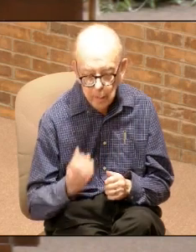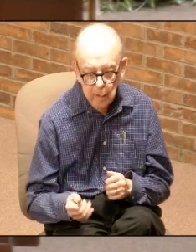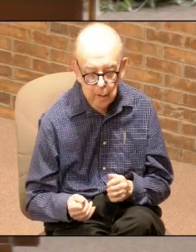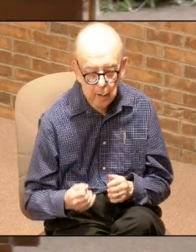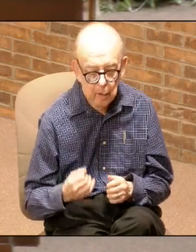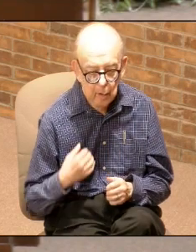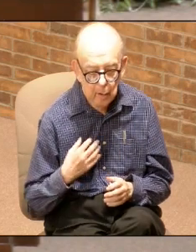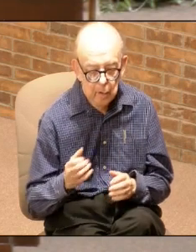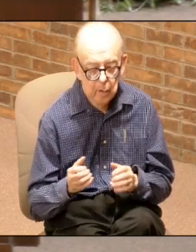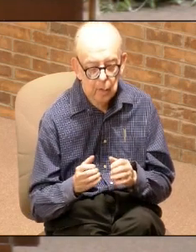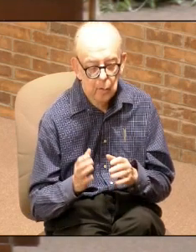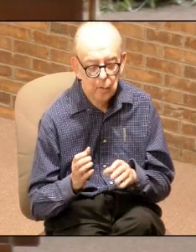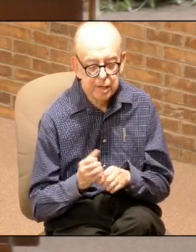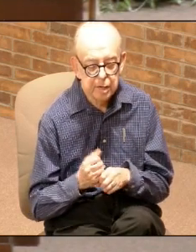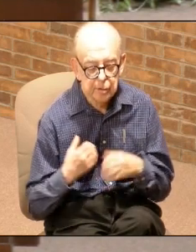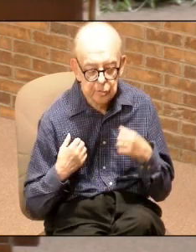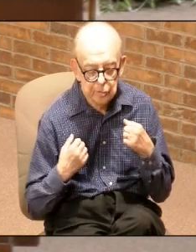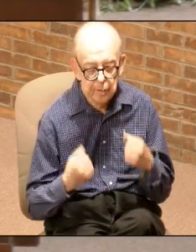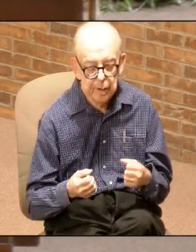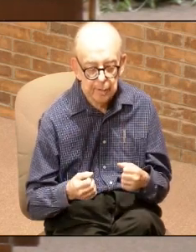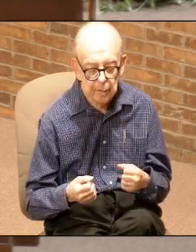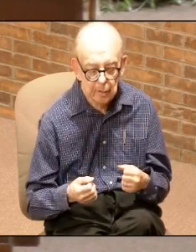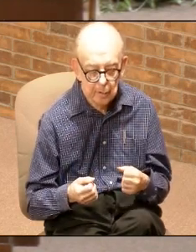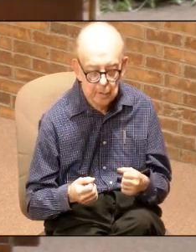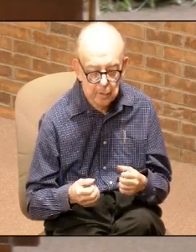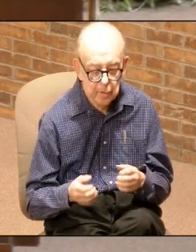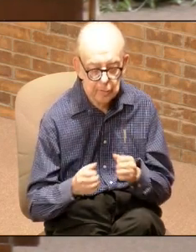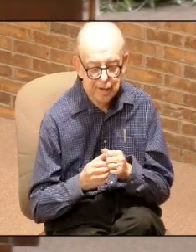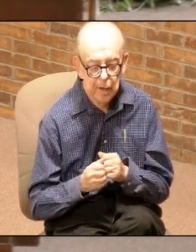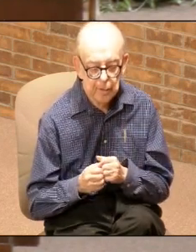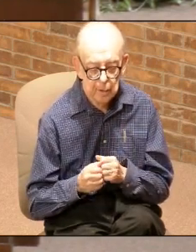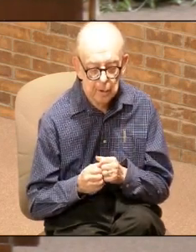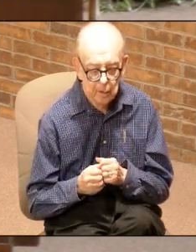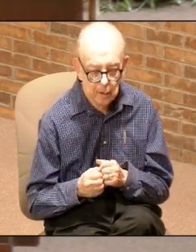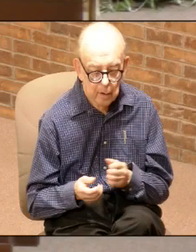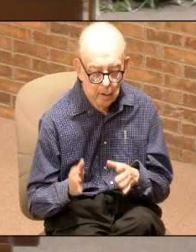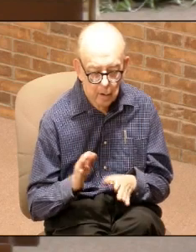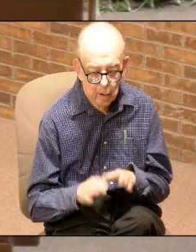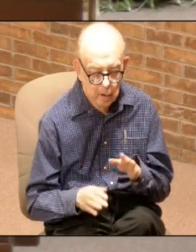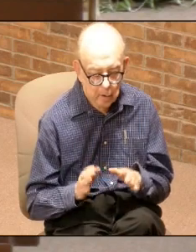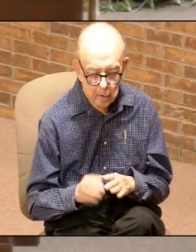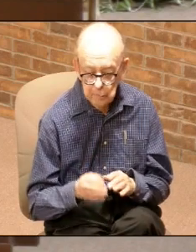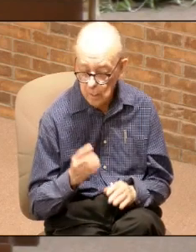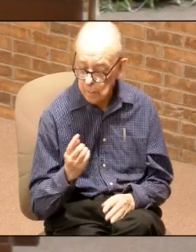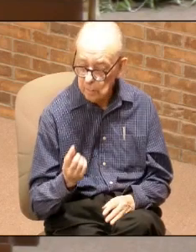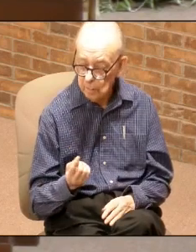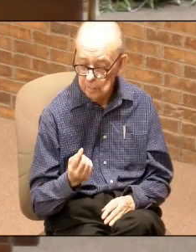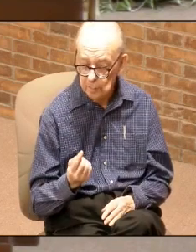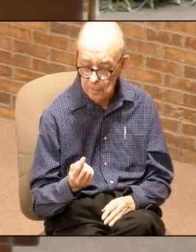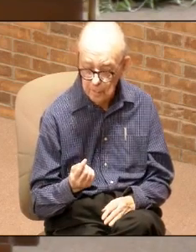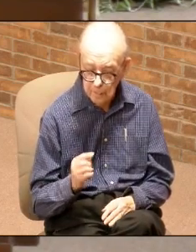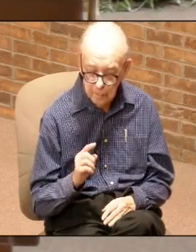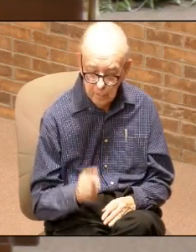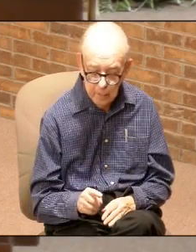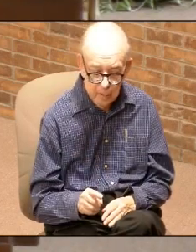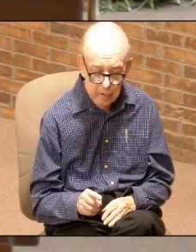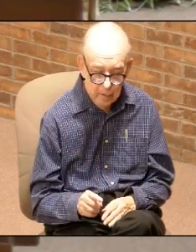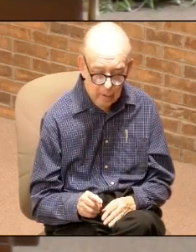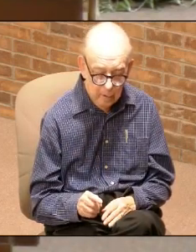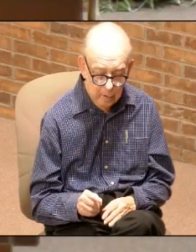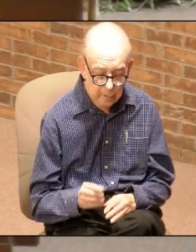Because we gather strength together. When you're walking by yourself, you are